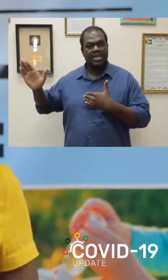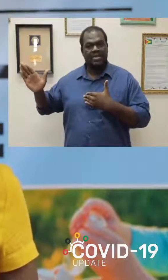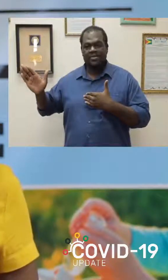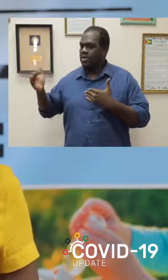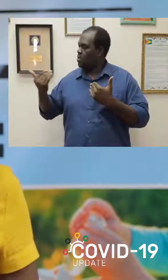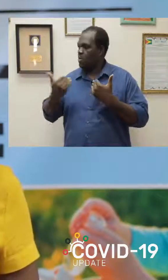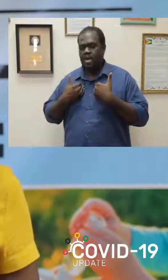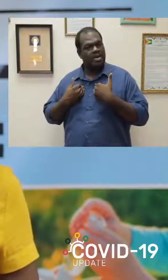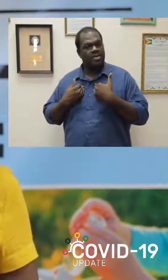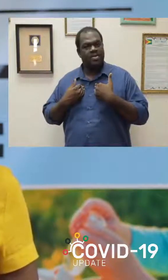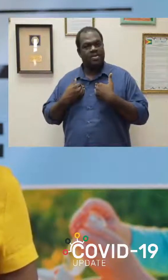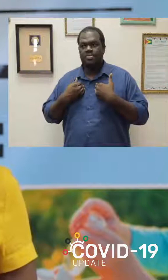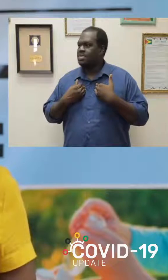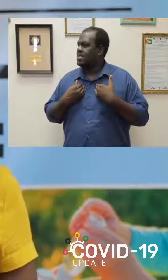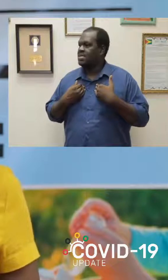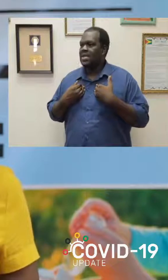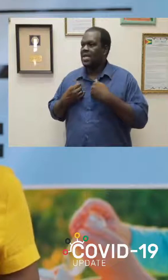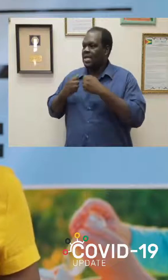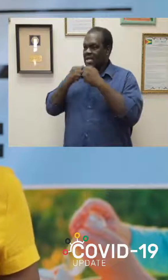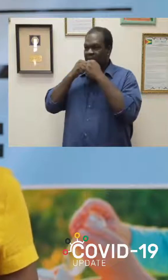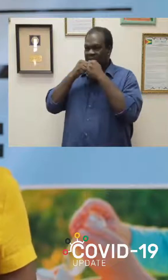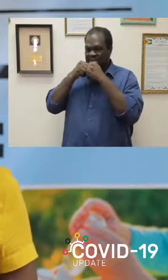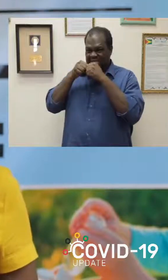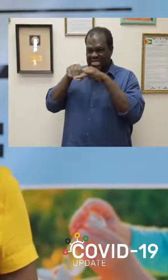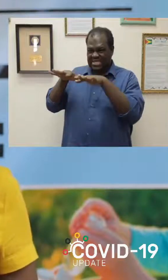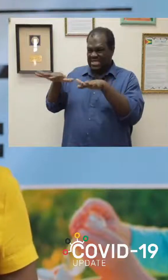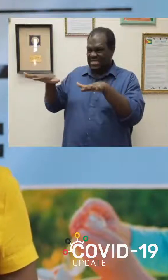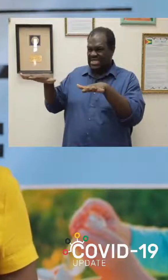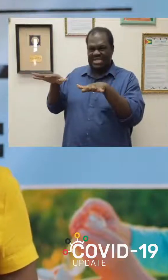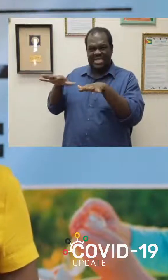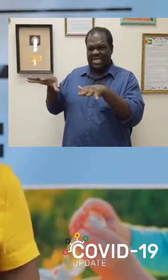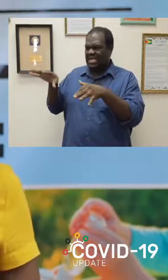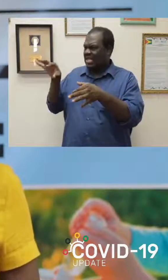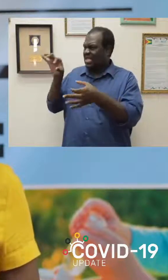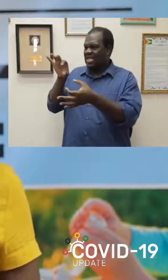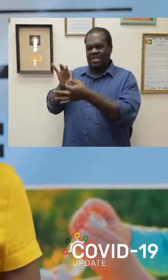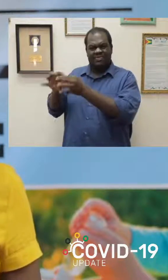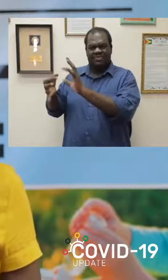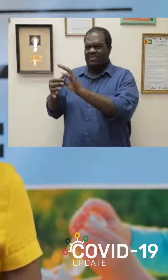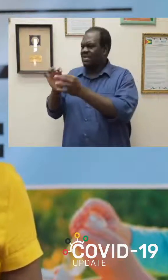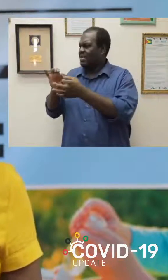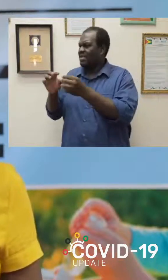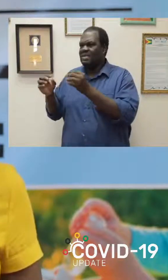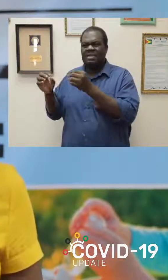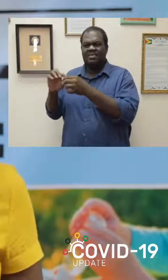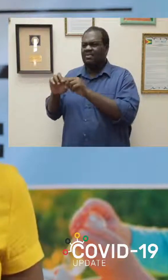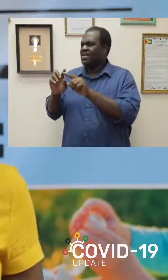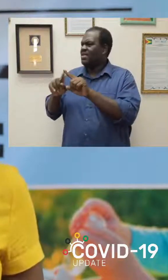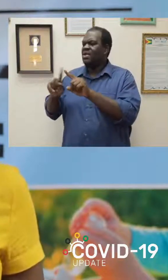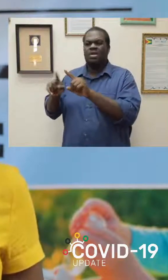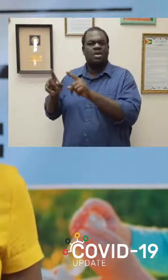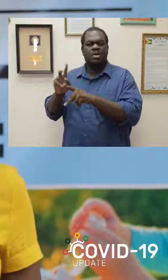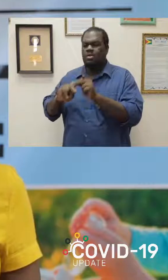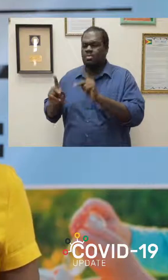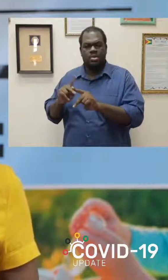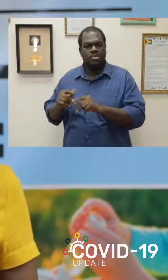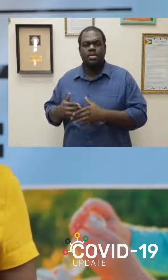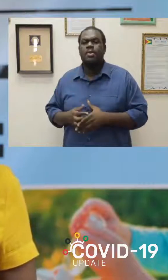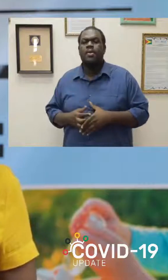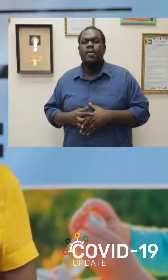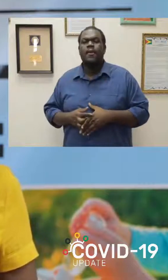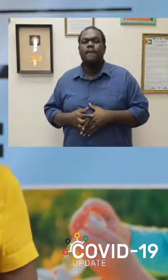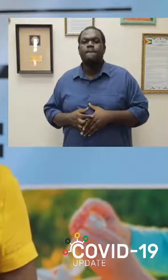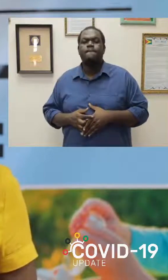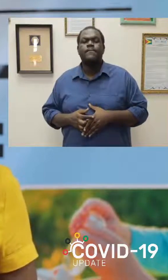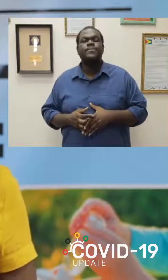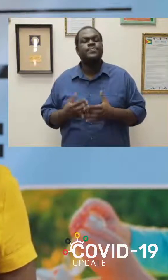the virus is no longer active in their body. With that, we ask that you show some